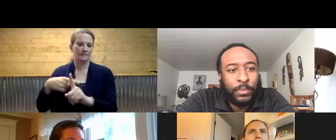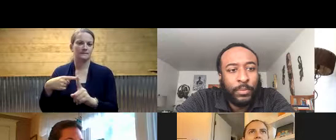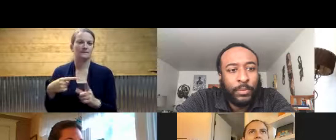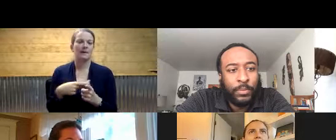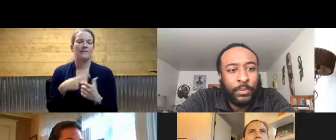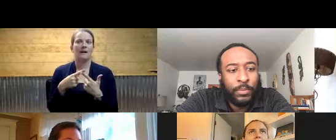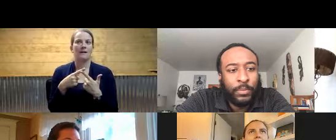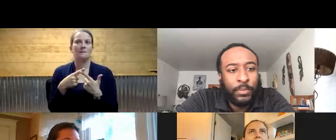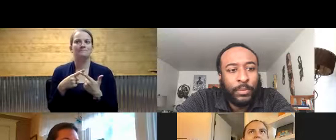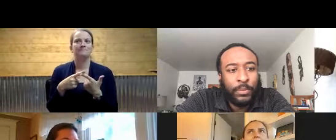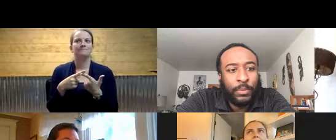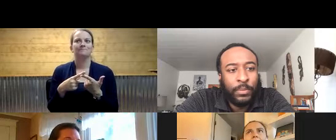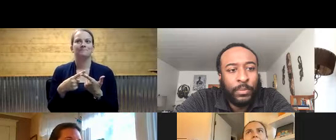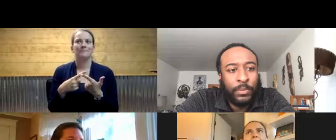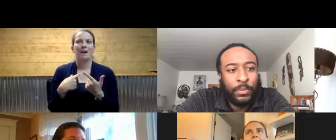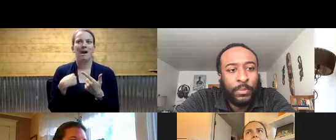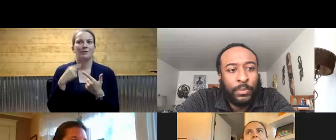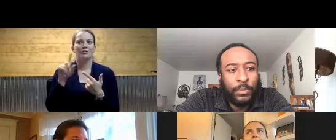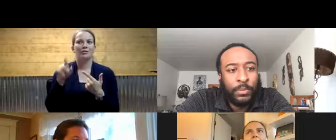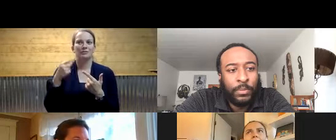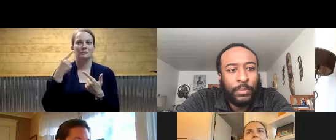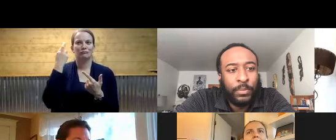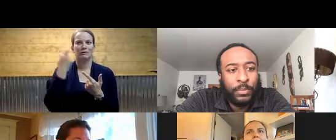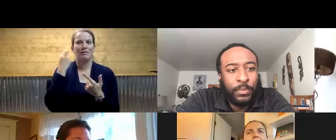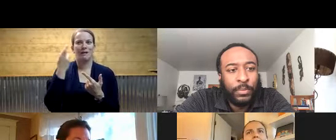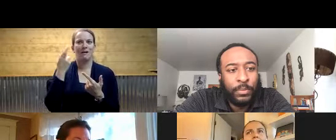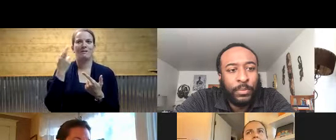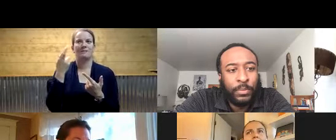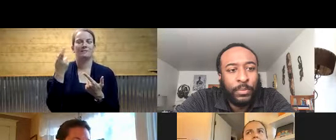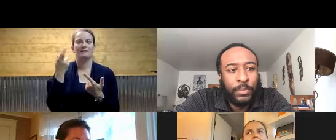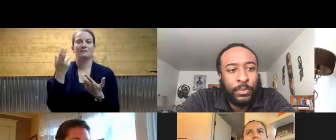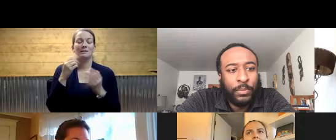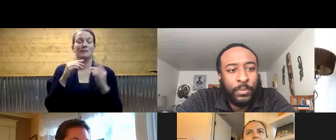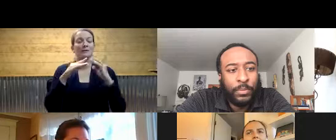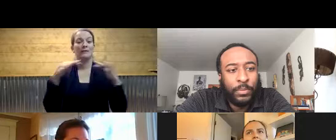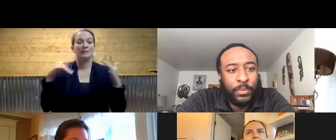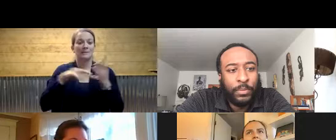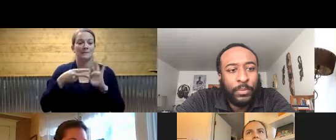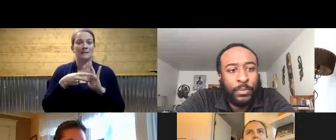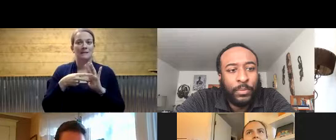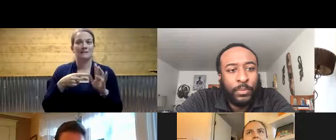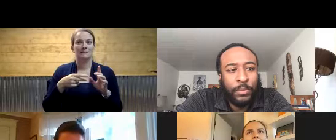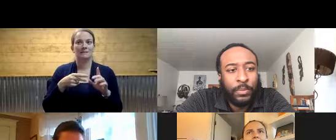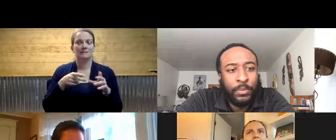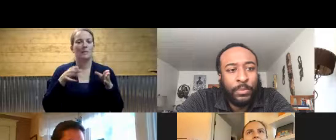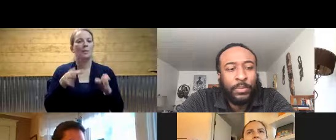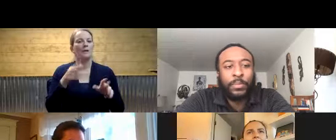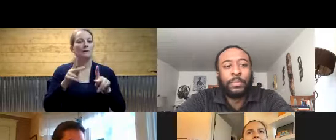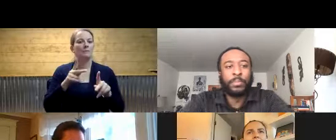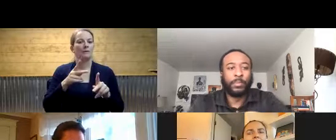I just realized it's more about people, the way people express themselves, because